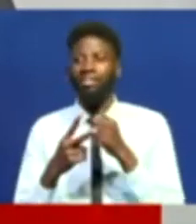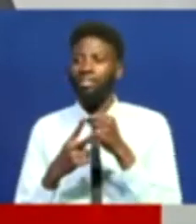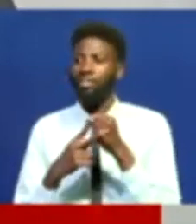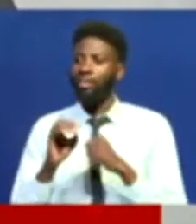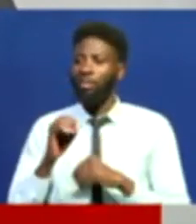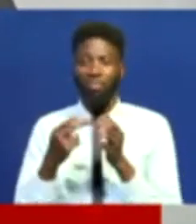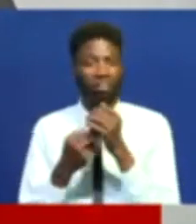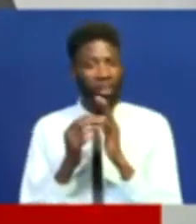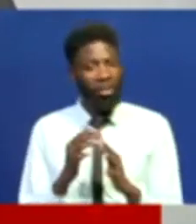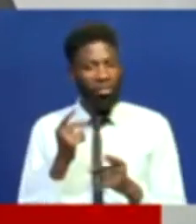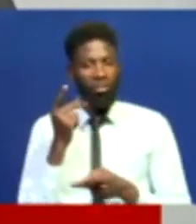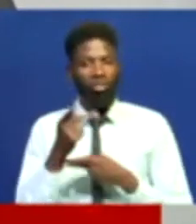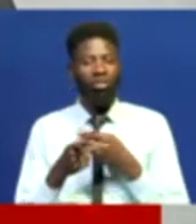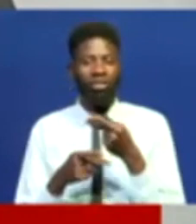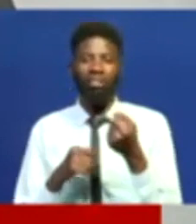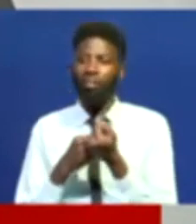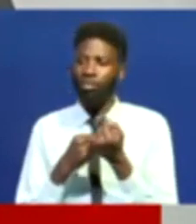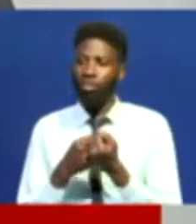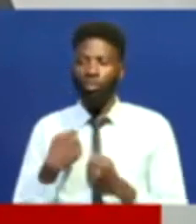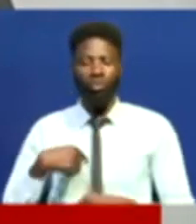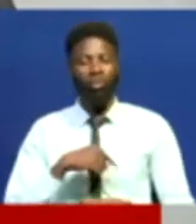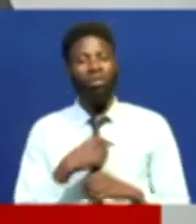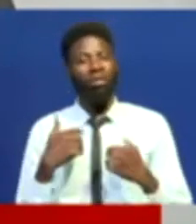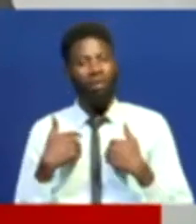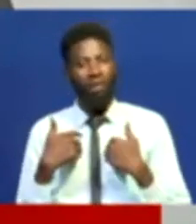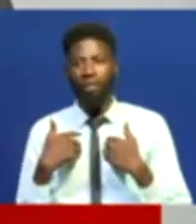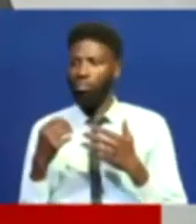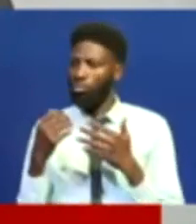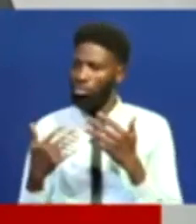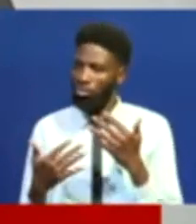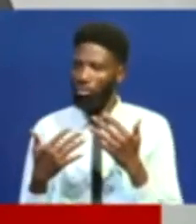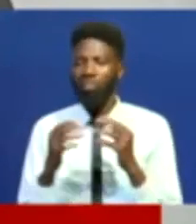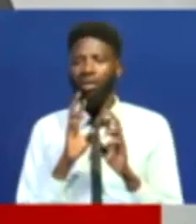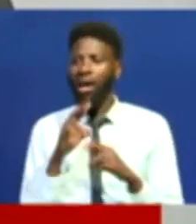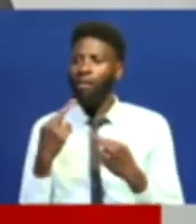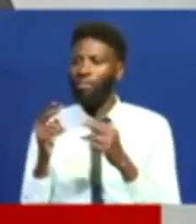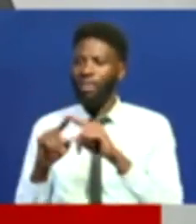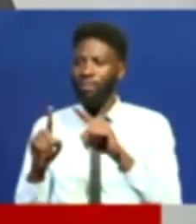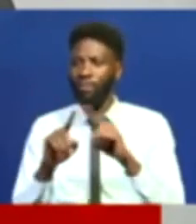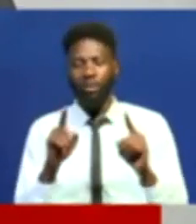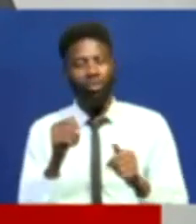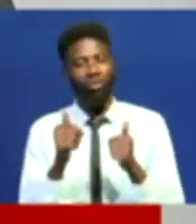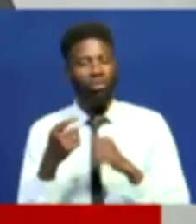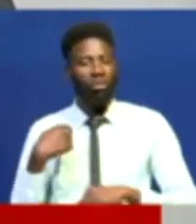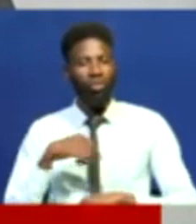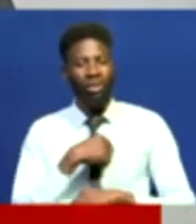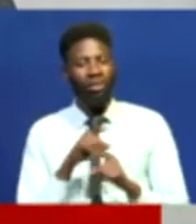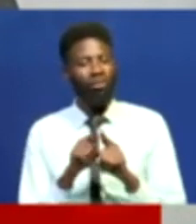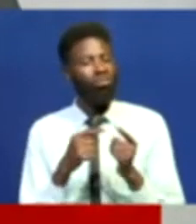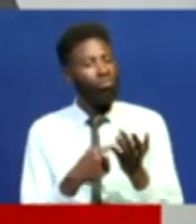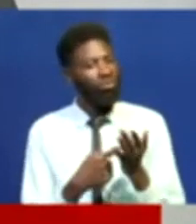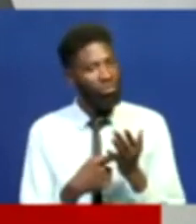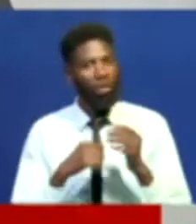process. And we did have a number of outcomes that we, you know, we deliberated and agreed